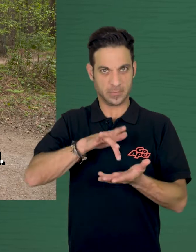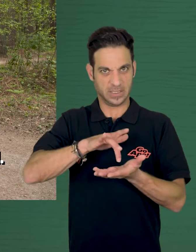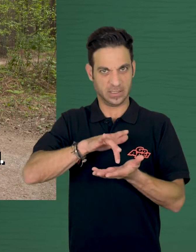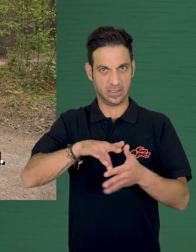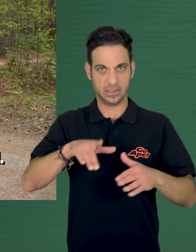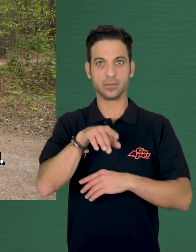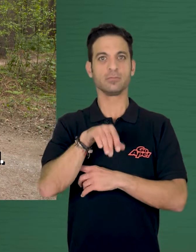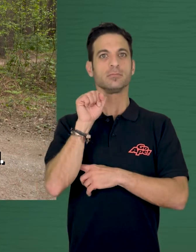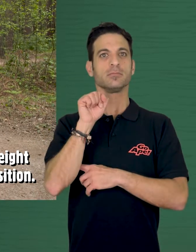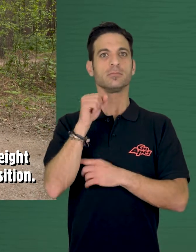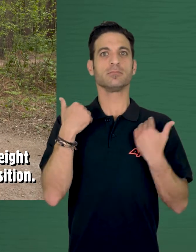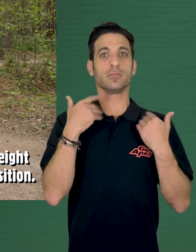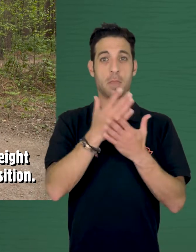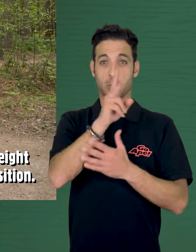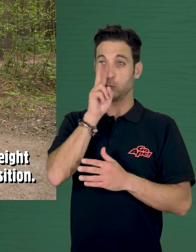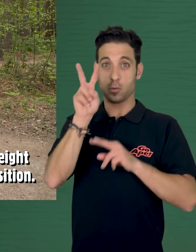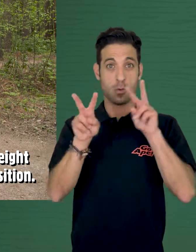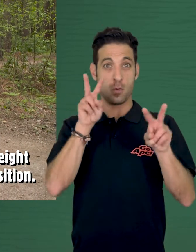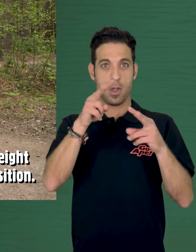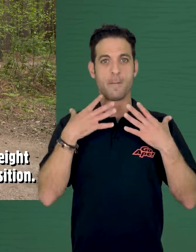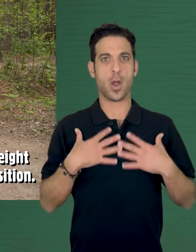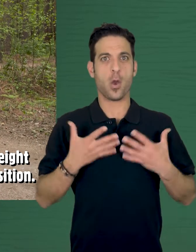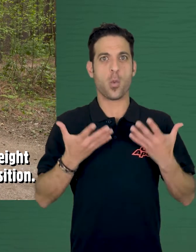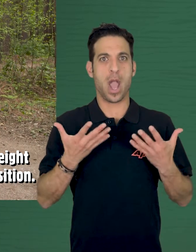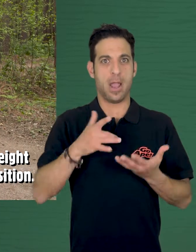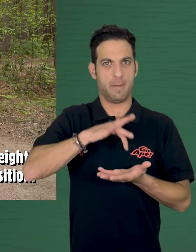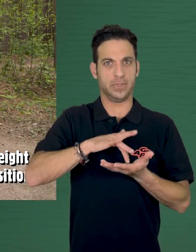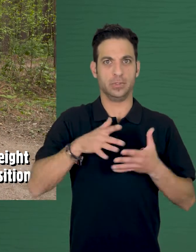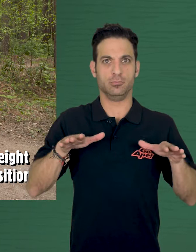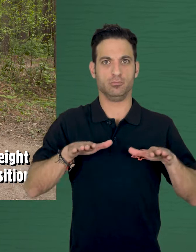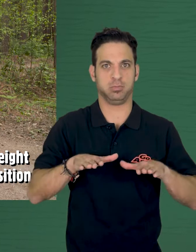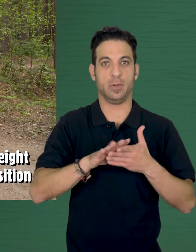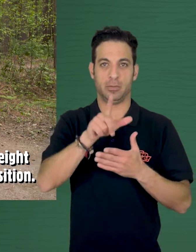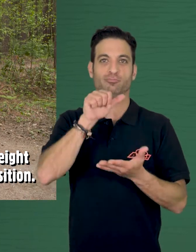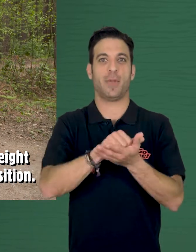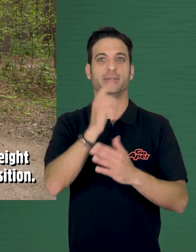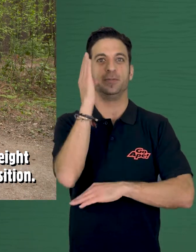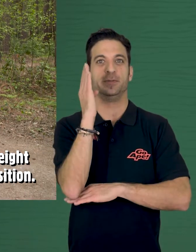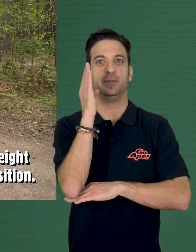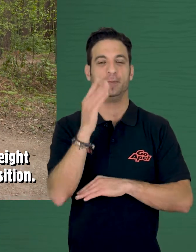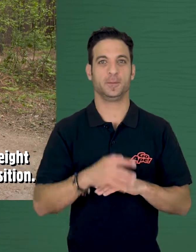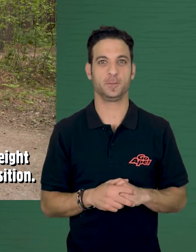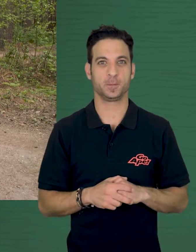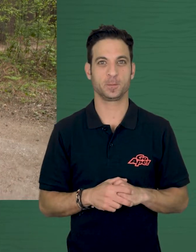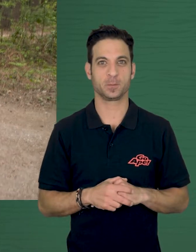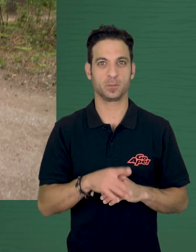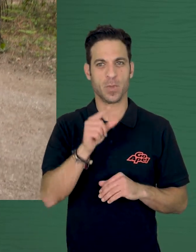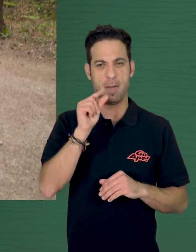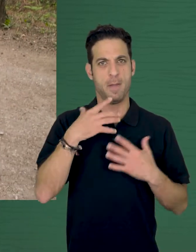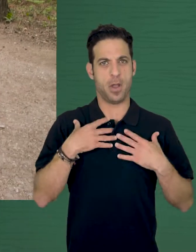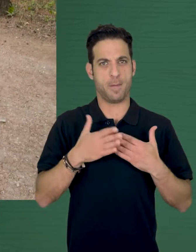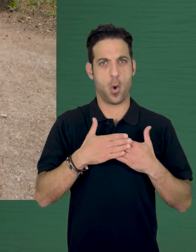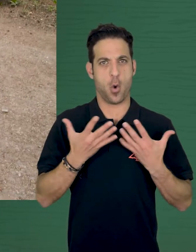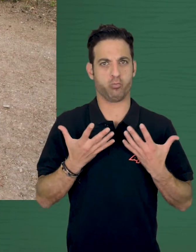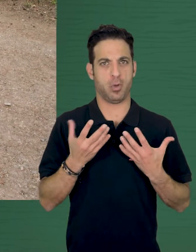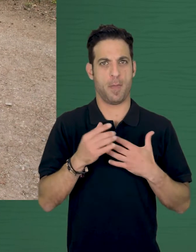feet central, stand up nice and tall, make sure you look where you're going and get your weight into the middle of your feet so you're in that neutral position. So put a bit more